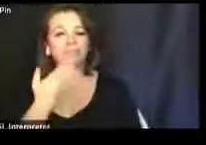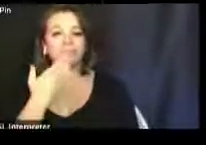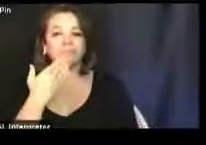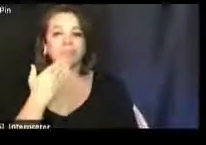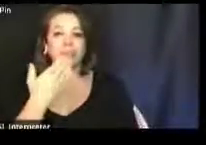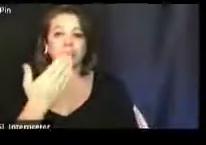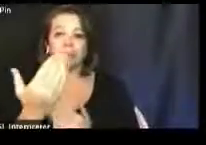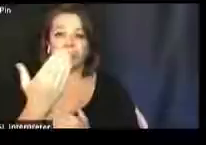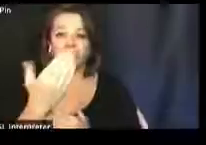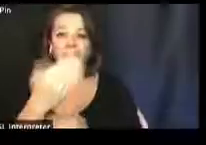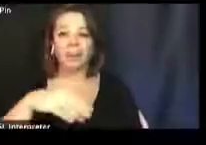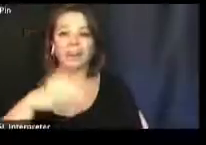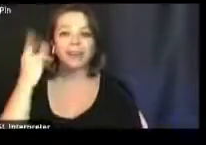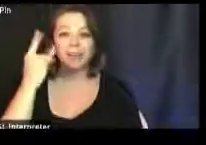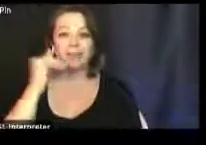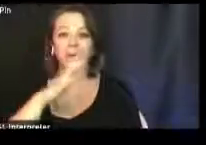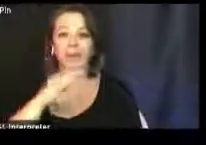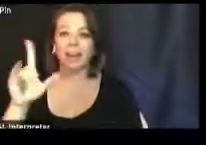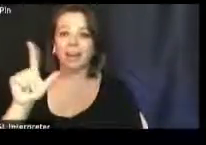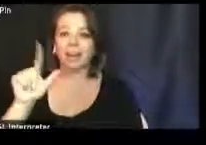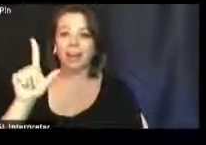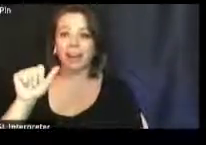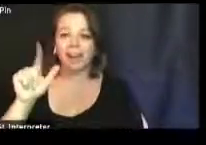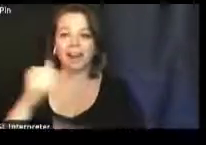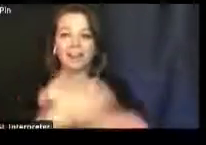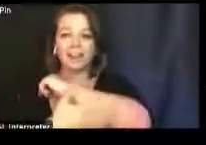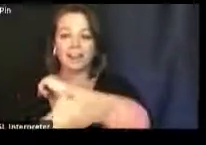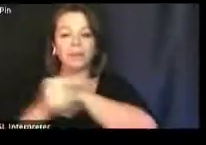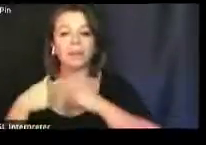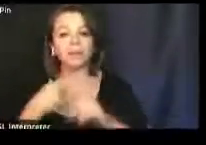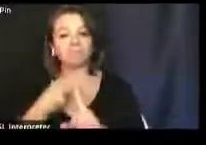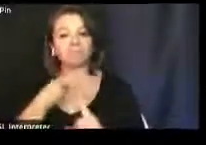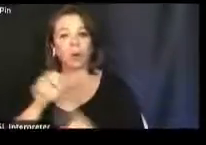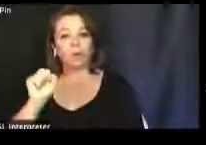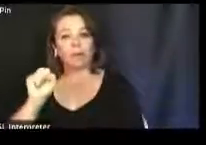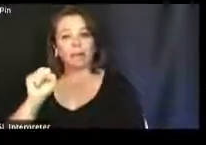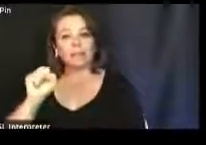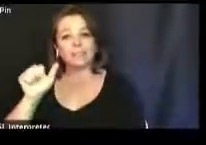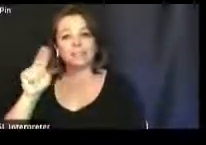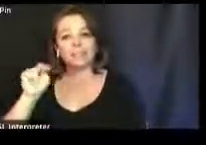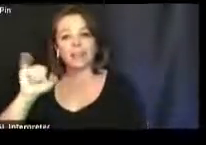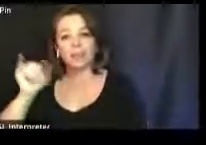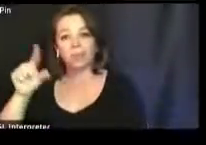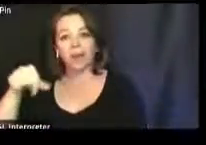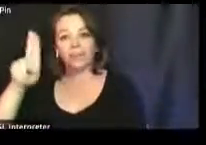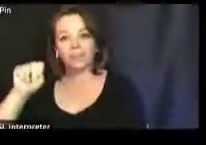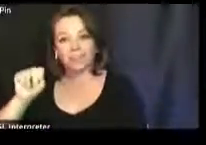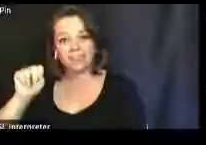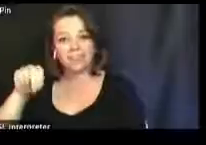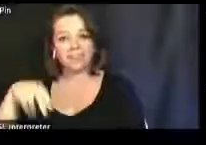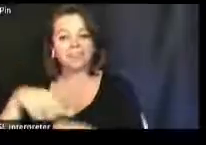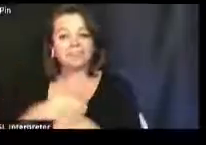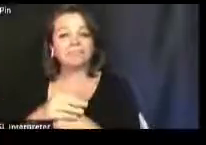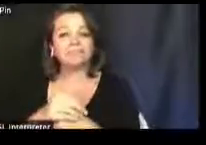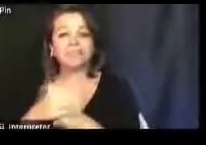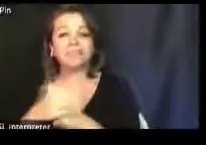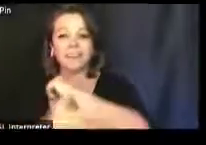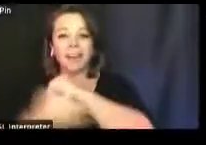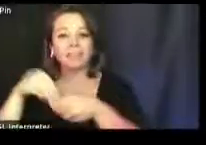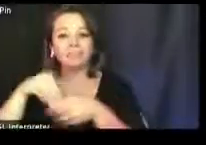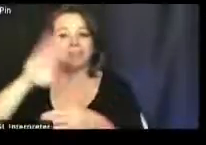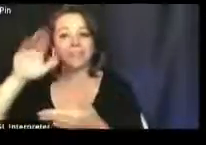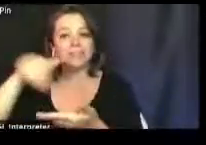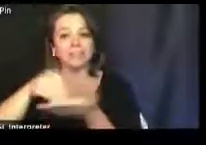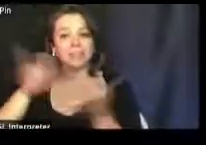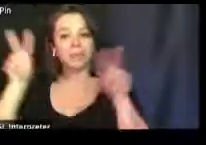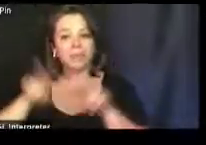Neil Fornashari, coming to you from San Joaquin County in the Central Valley. Looking forward to hearing about your communities of interest